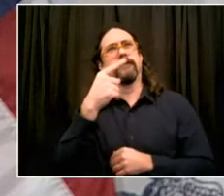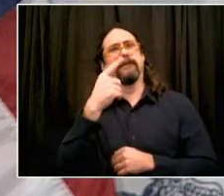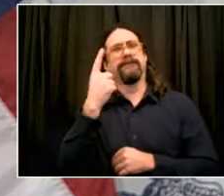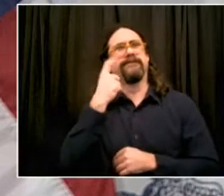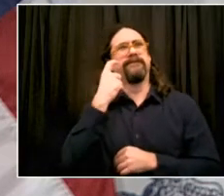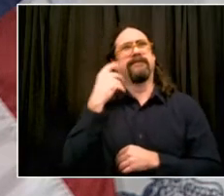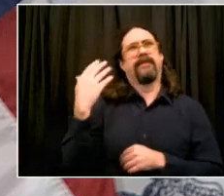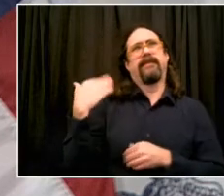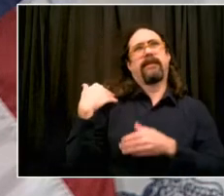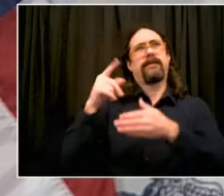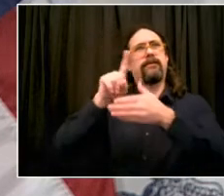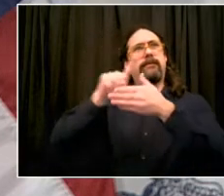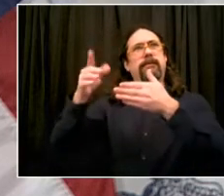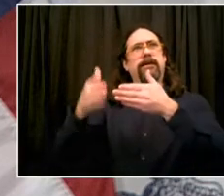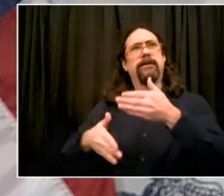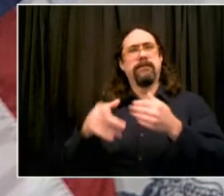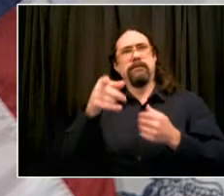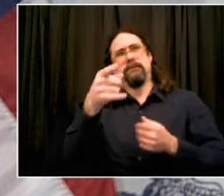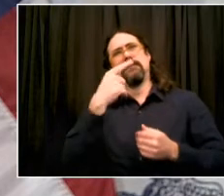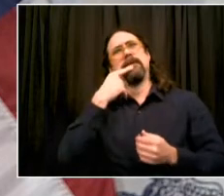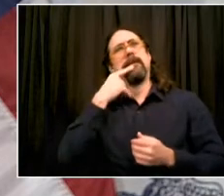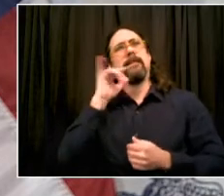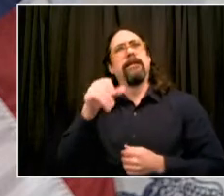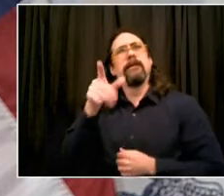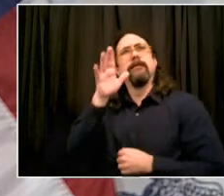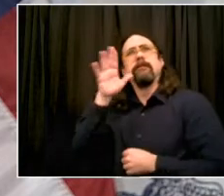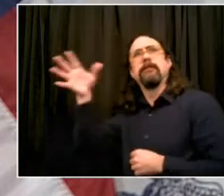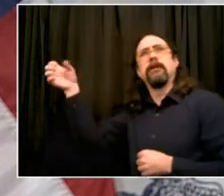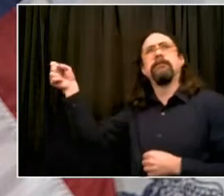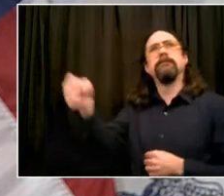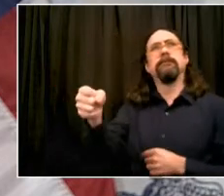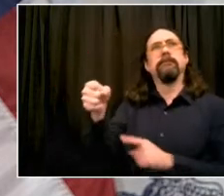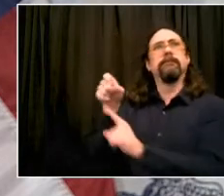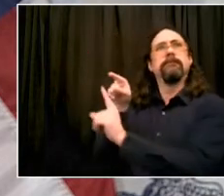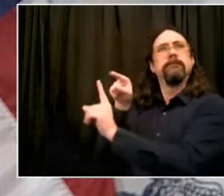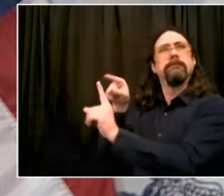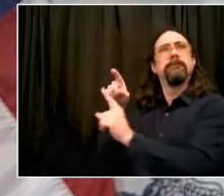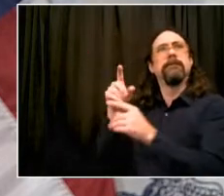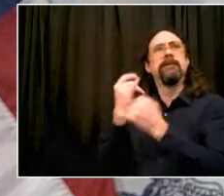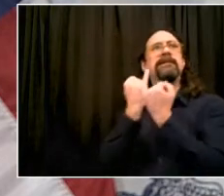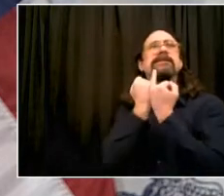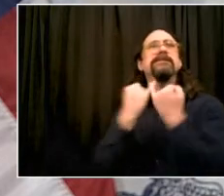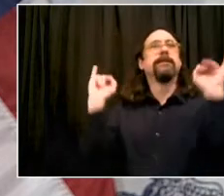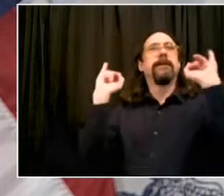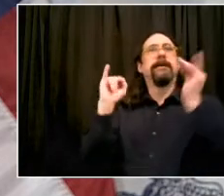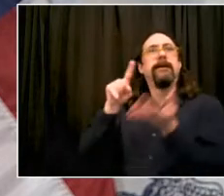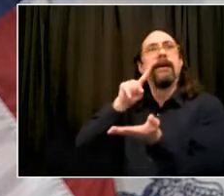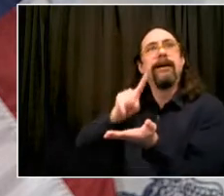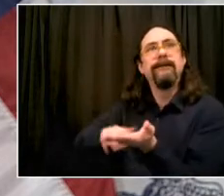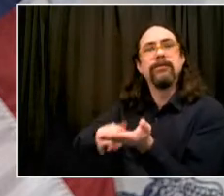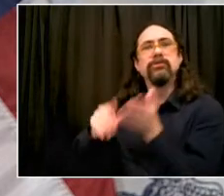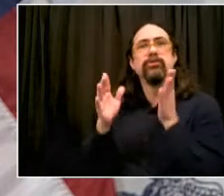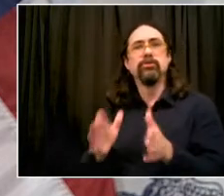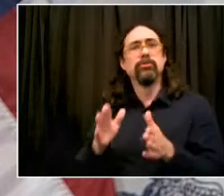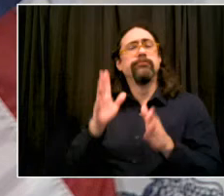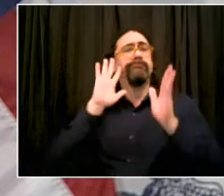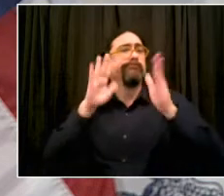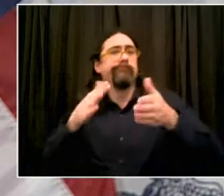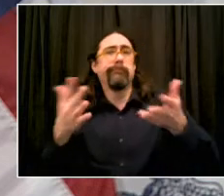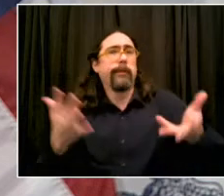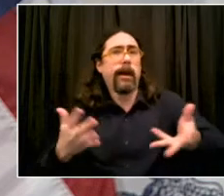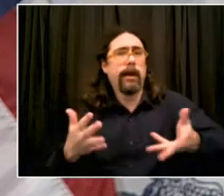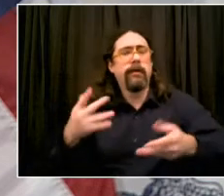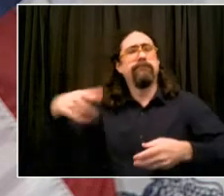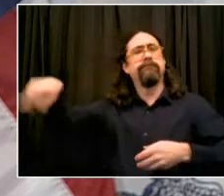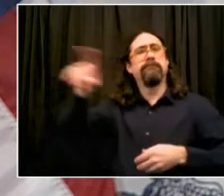I wanted to know what the probe will entail, when it will start, and whether it will look at your own administration's handling of problematic